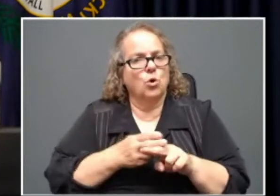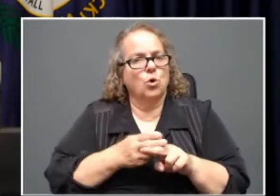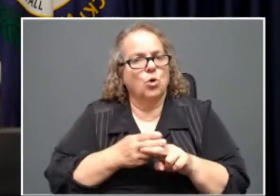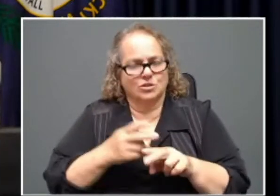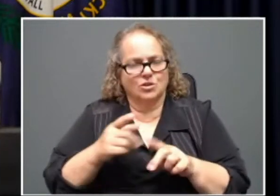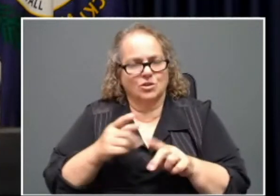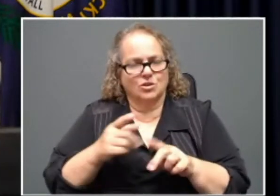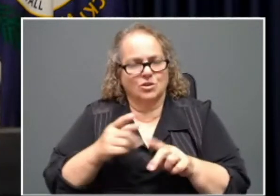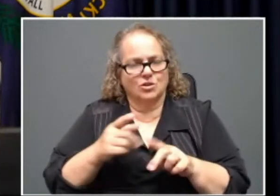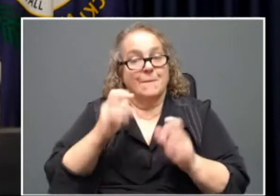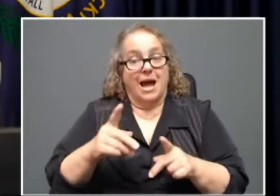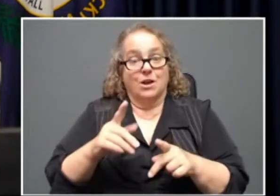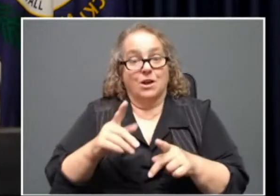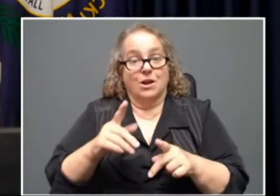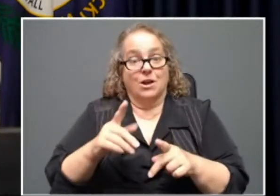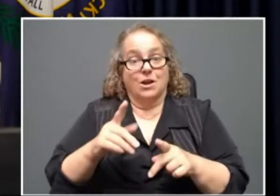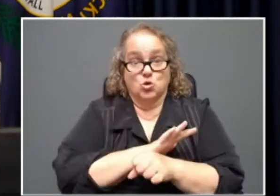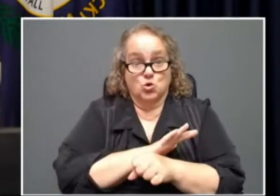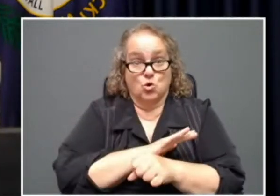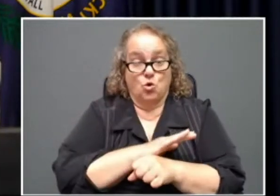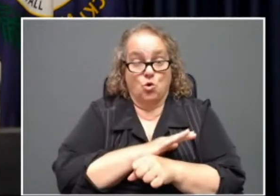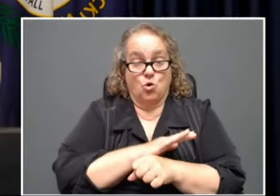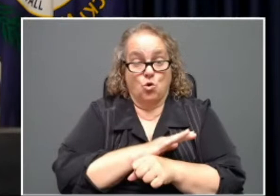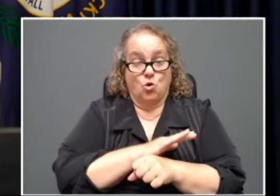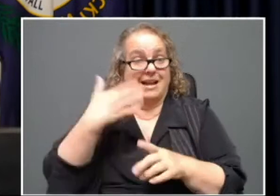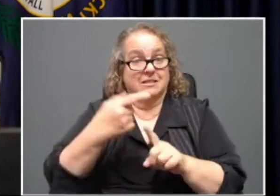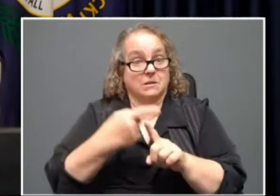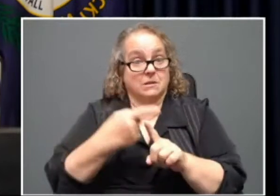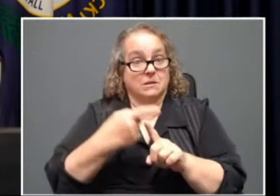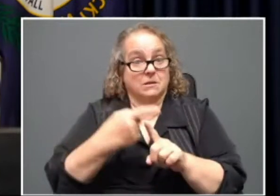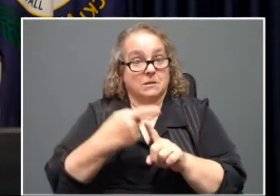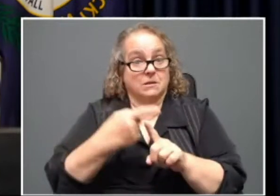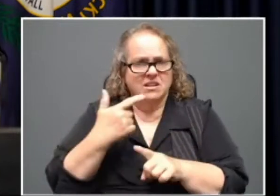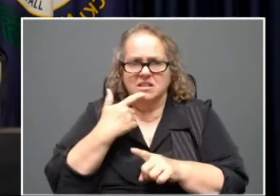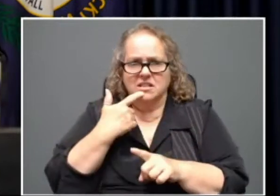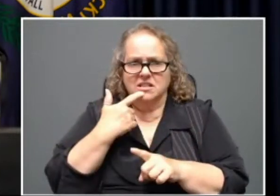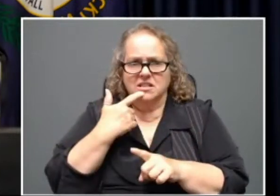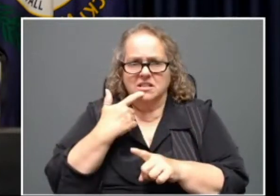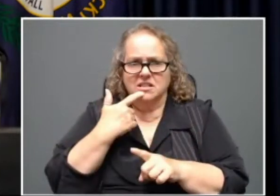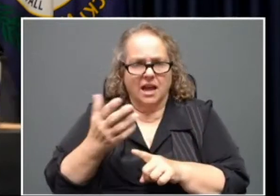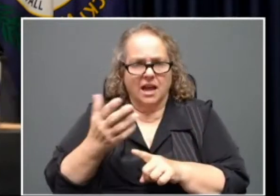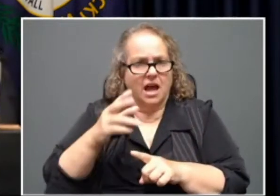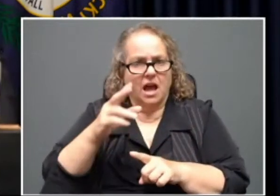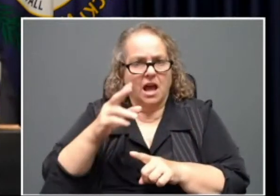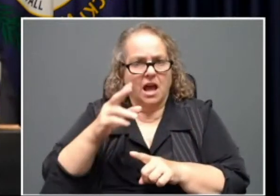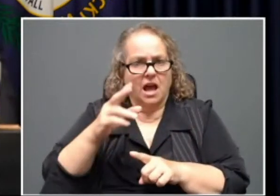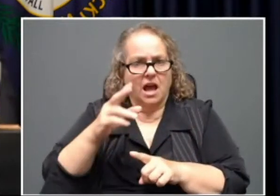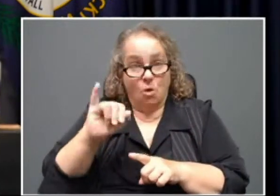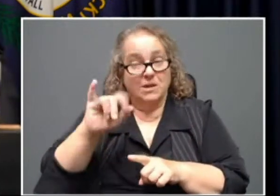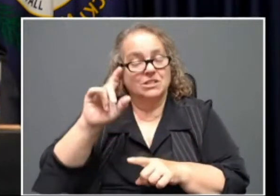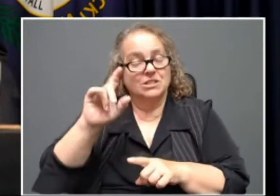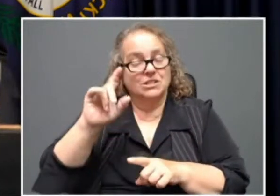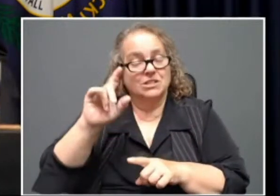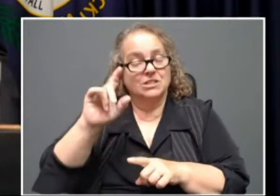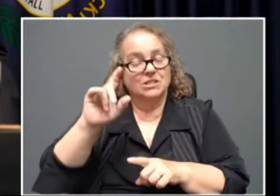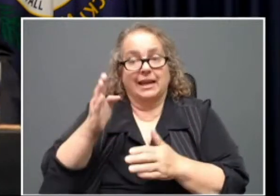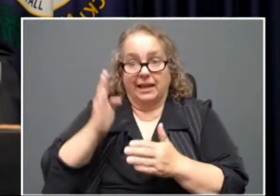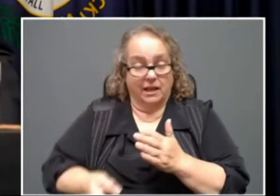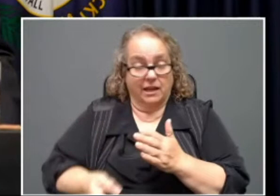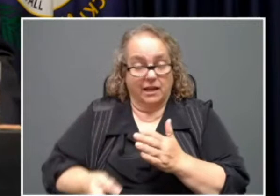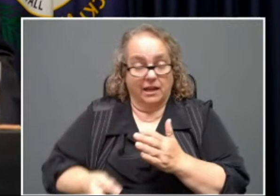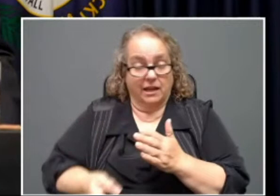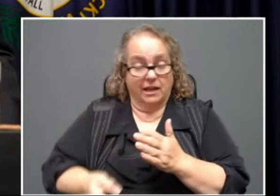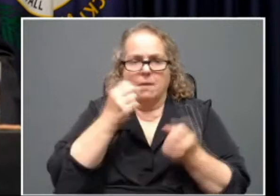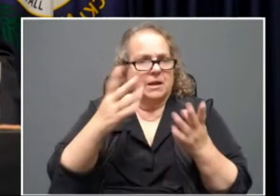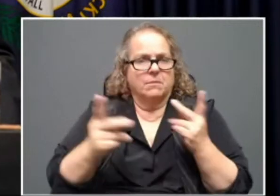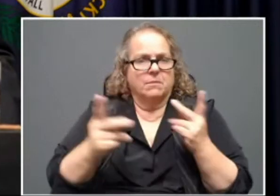full capacity next month. They say until enhanced unemployment benefits end, there's not a lot of incentive for some people